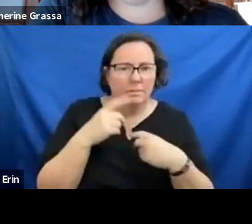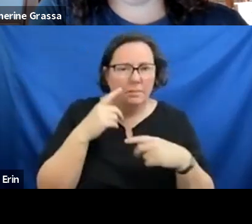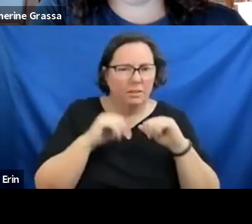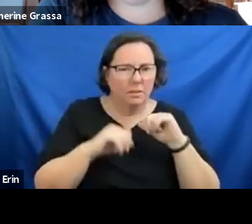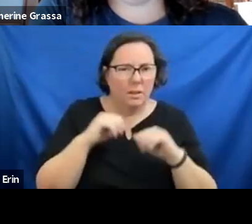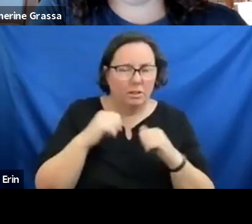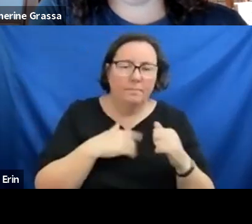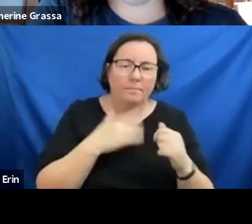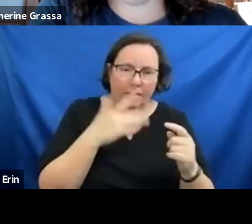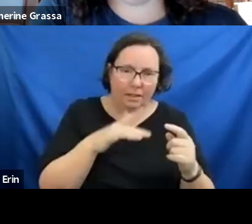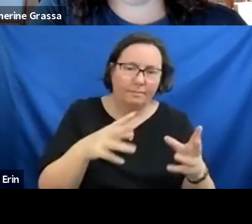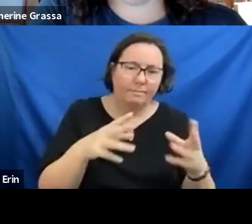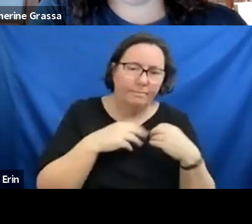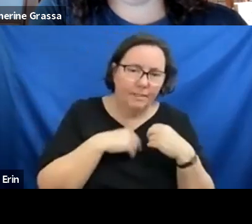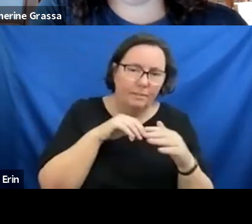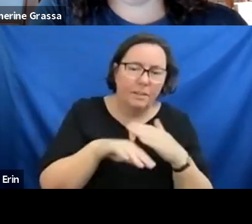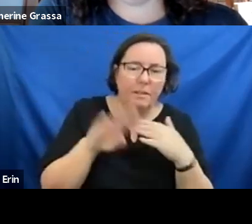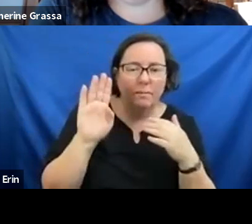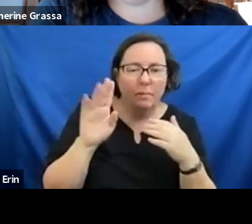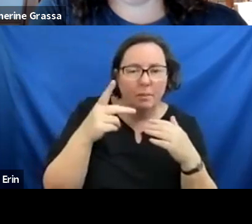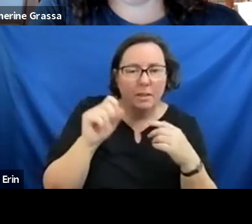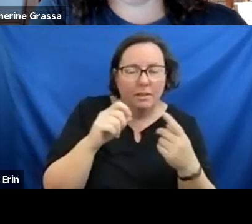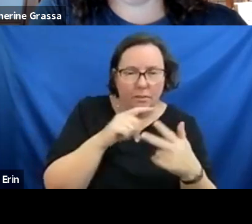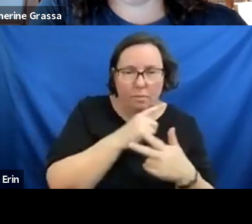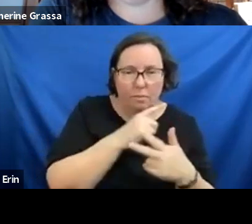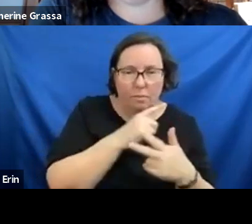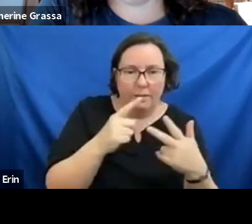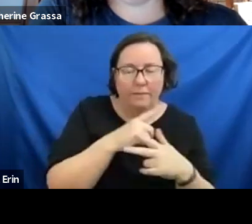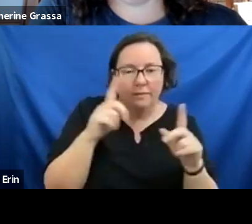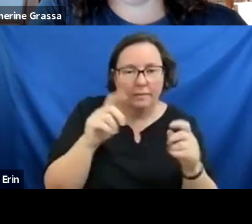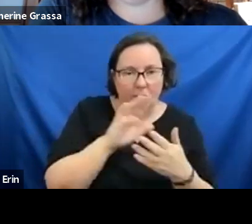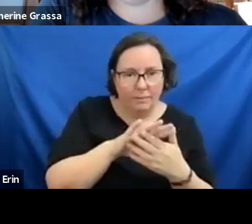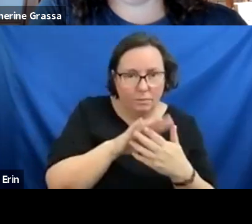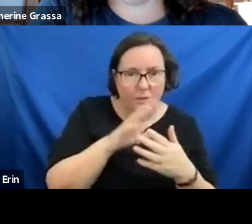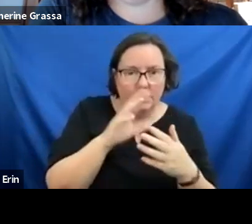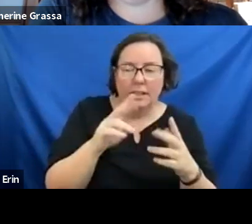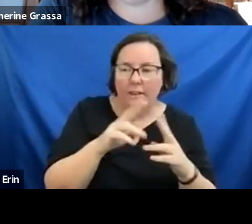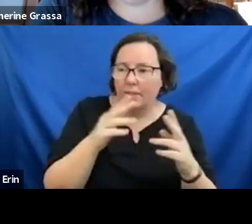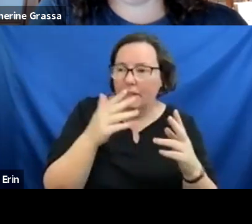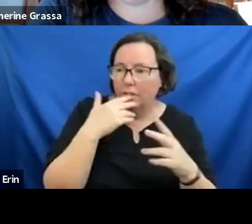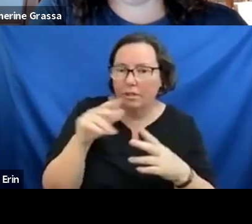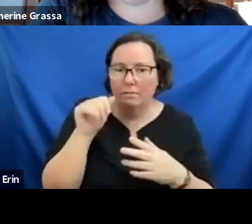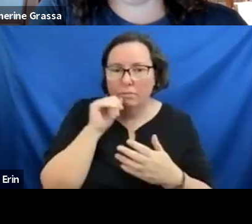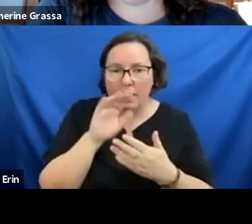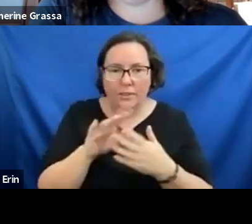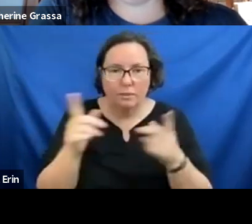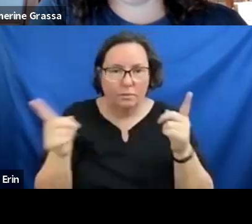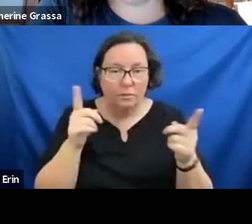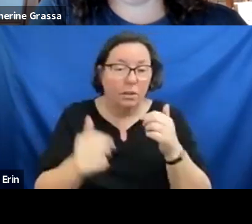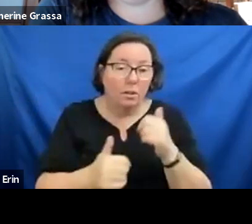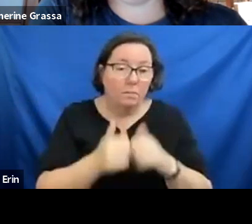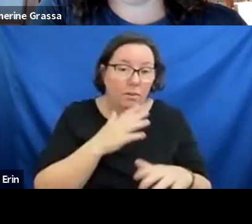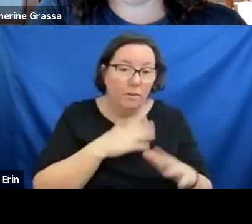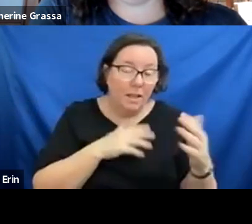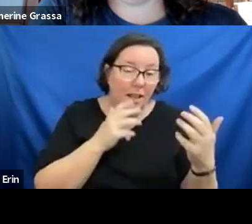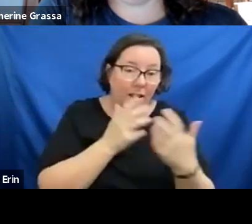been lucky enough to be accepted into BPS, one of the BPS exam schools, and a very good private school, while most of my classmates and